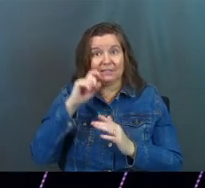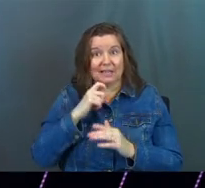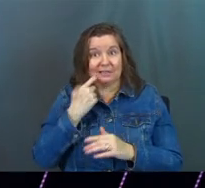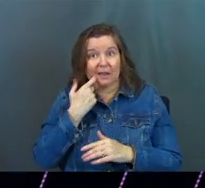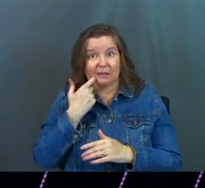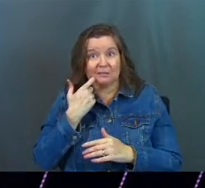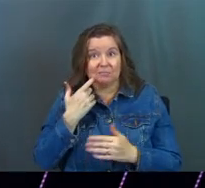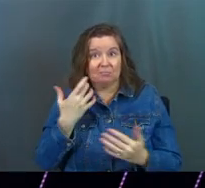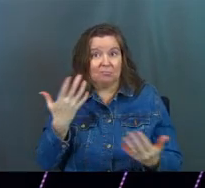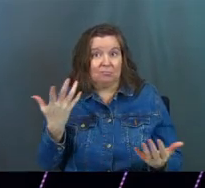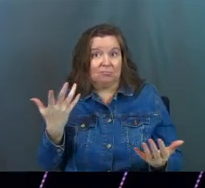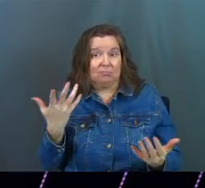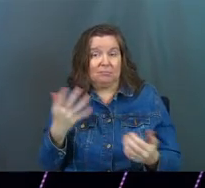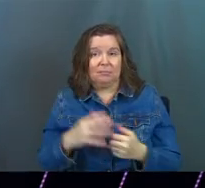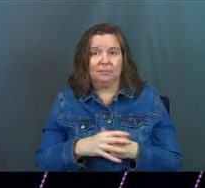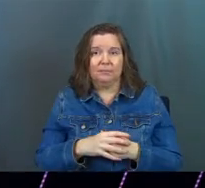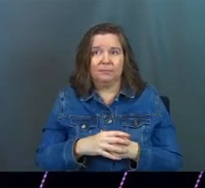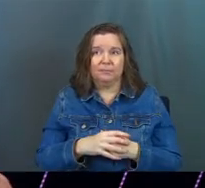addict?